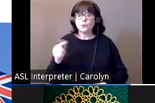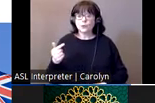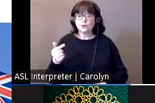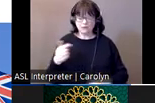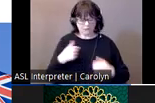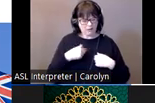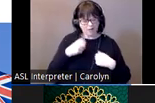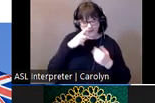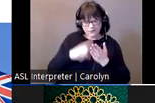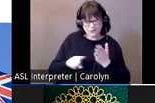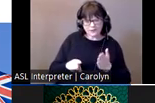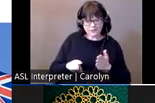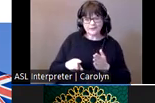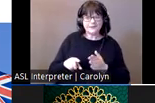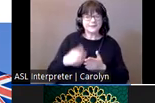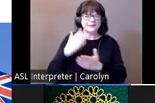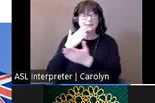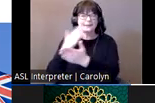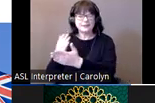So moving back to New Zealand here for a minute.